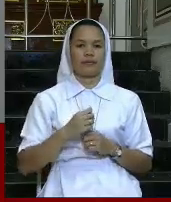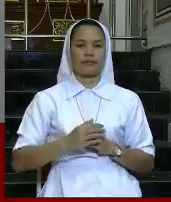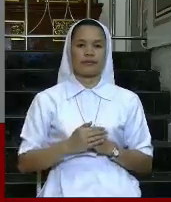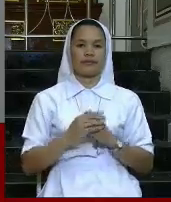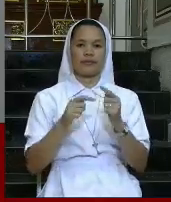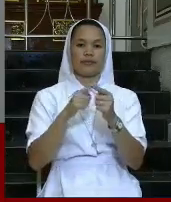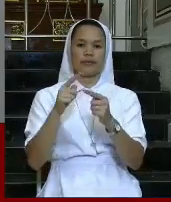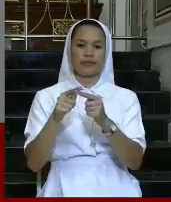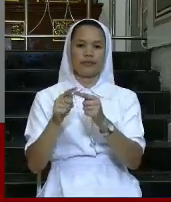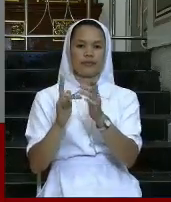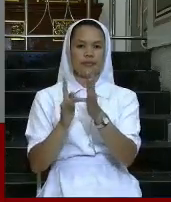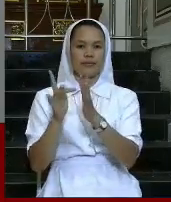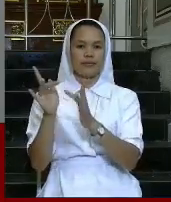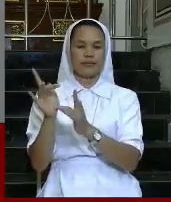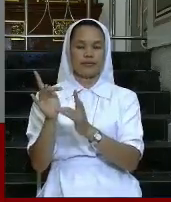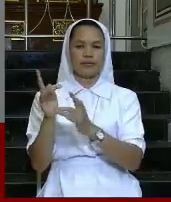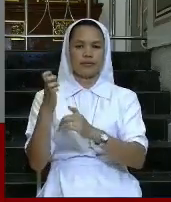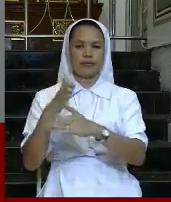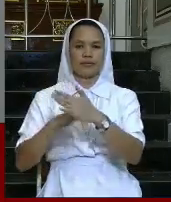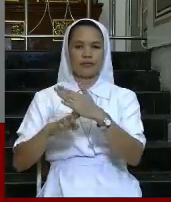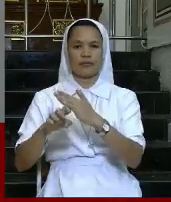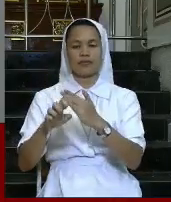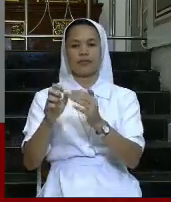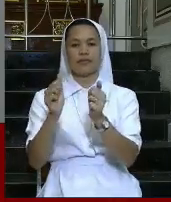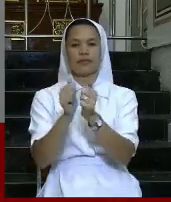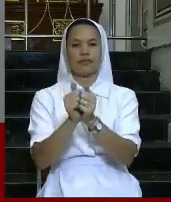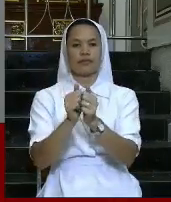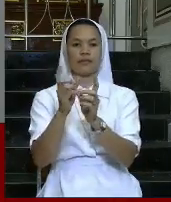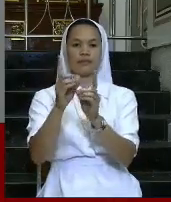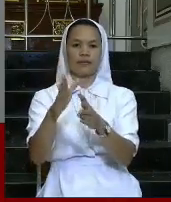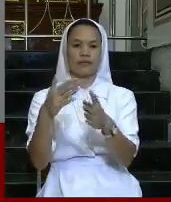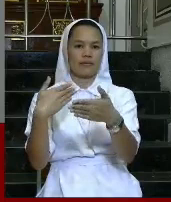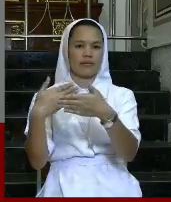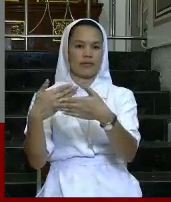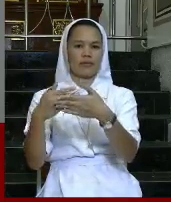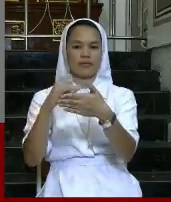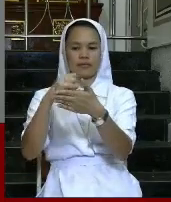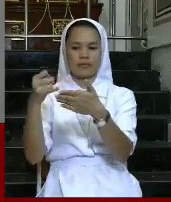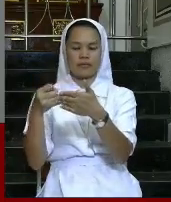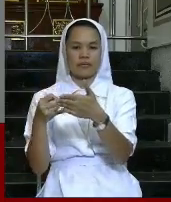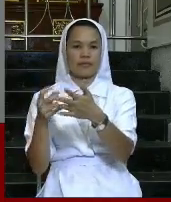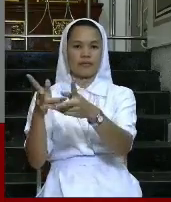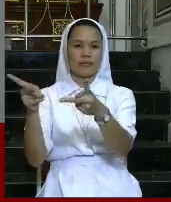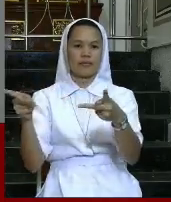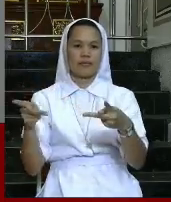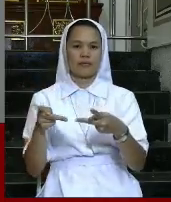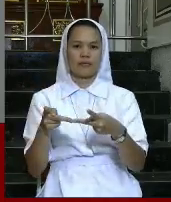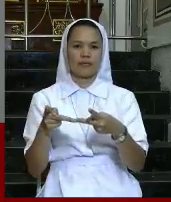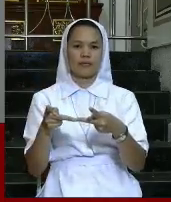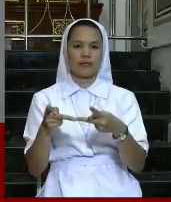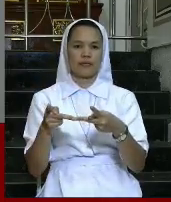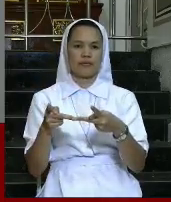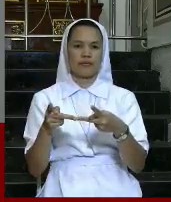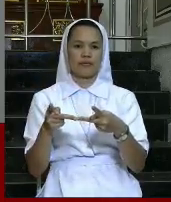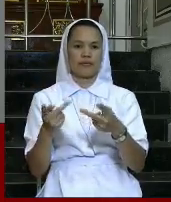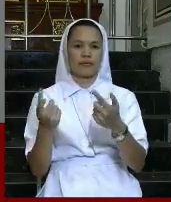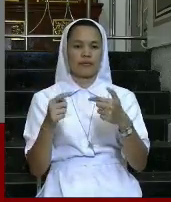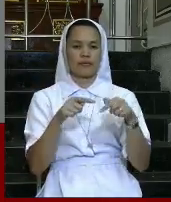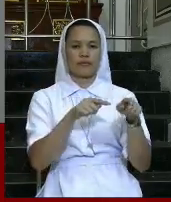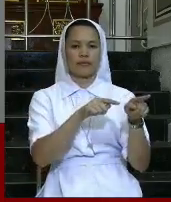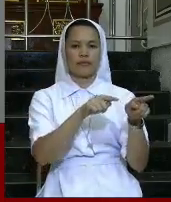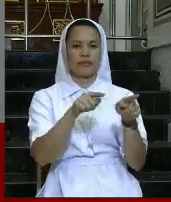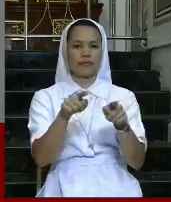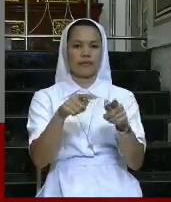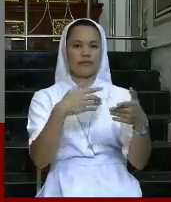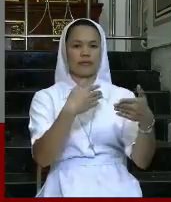When Jesus and the disciples drew near Jerusalem and came to Bethphage on